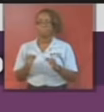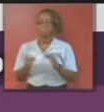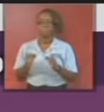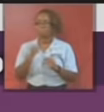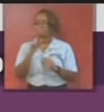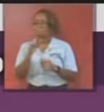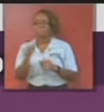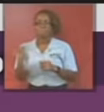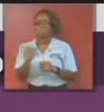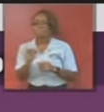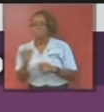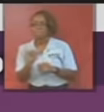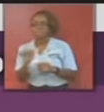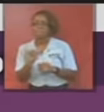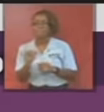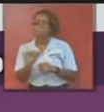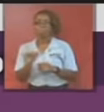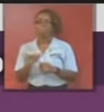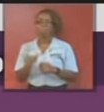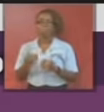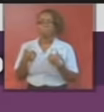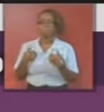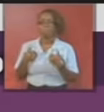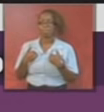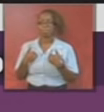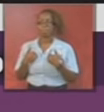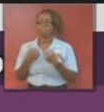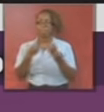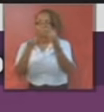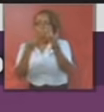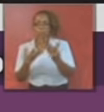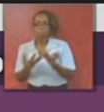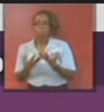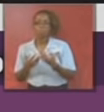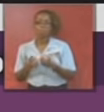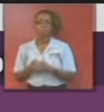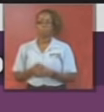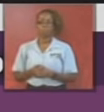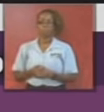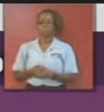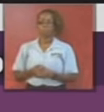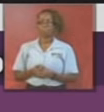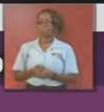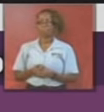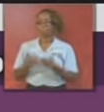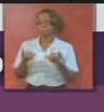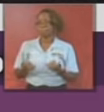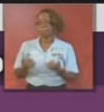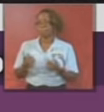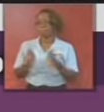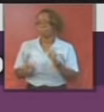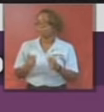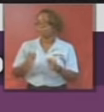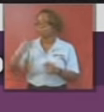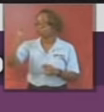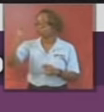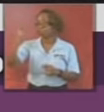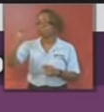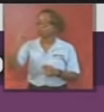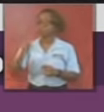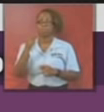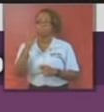time. Secondly, right now, Trinidad and Tobago, we do about 10 tests for